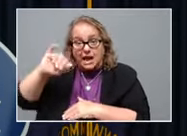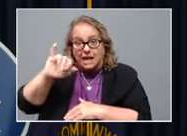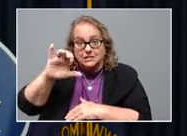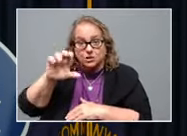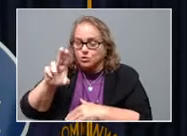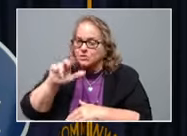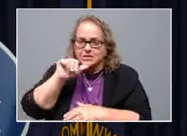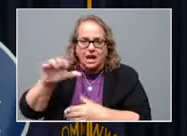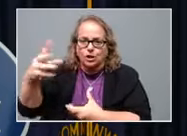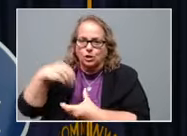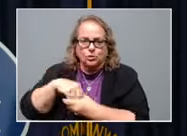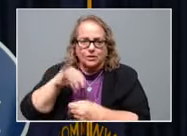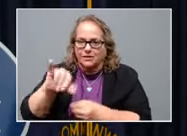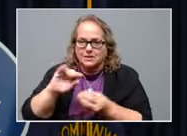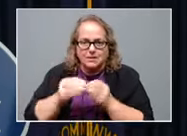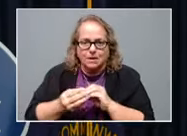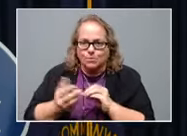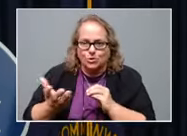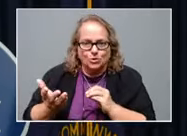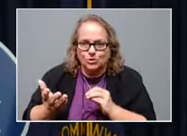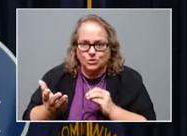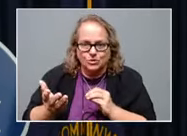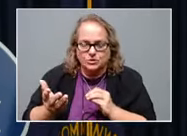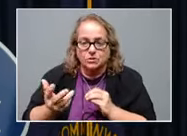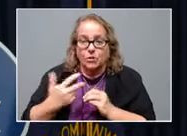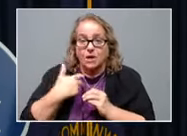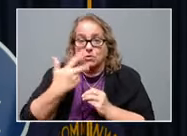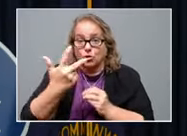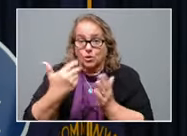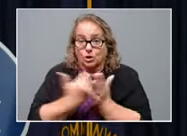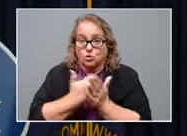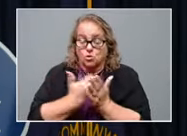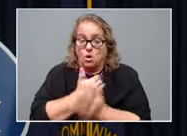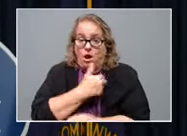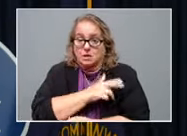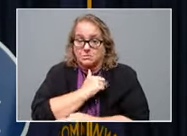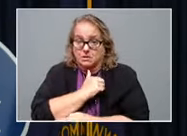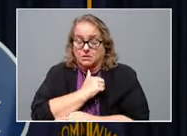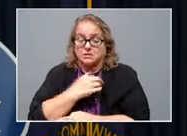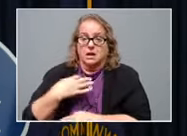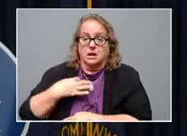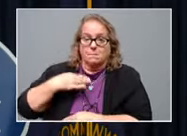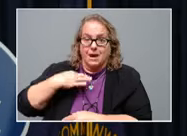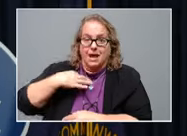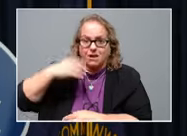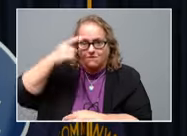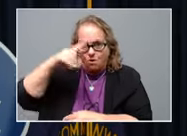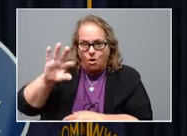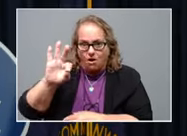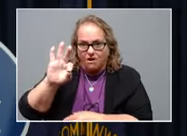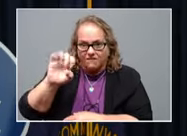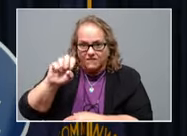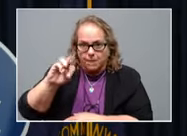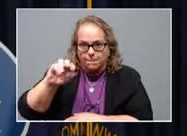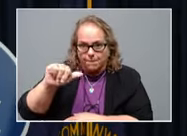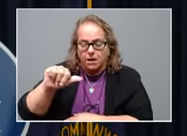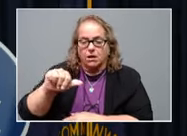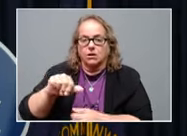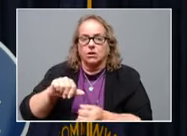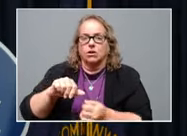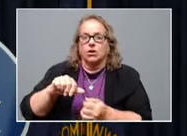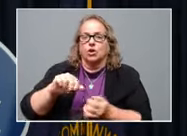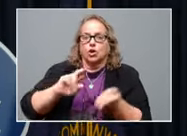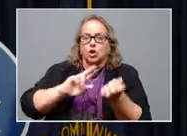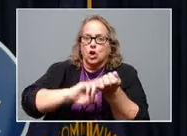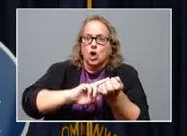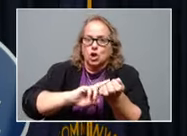We've had at least 3 new hospitals apply for FEMA nurse or medical strike teams. We'll see as